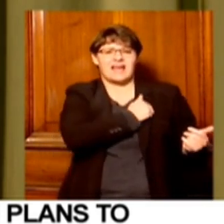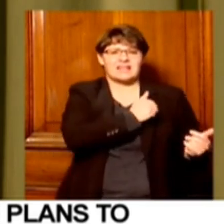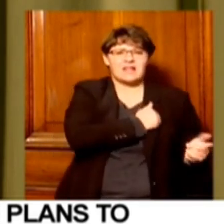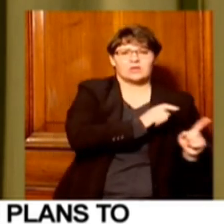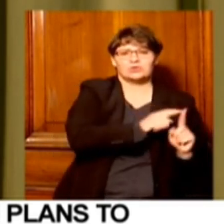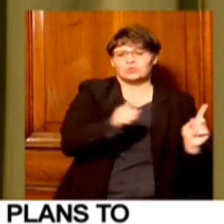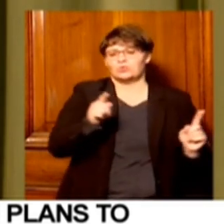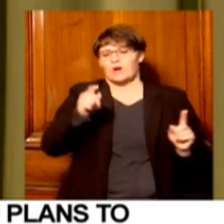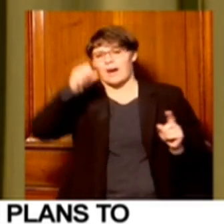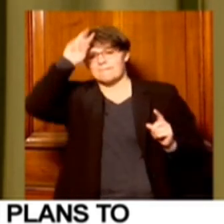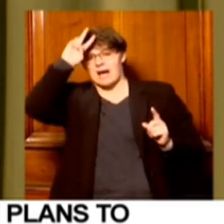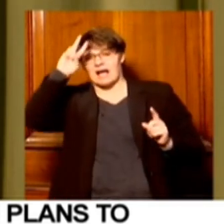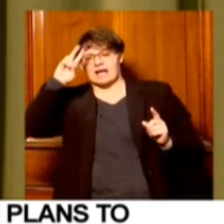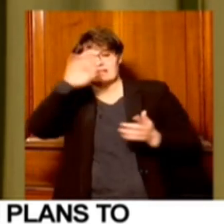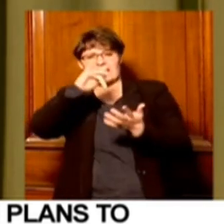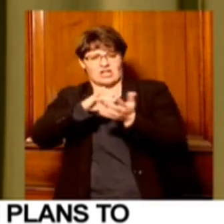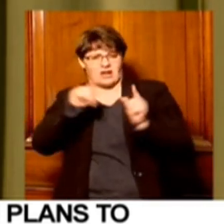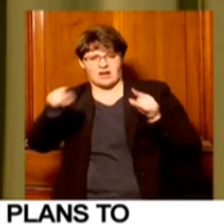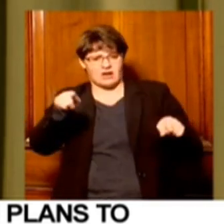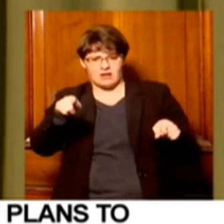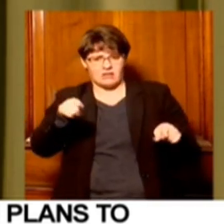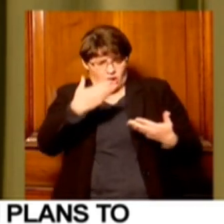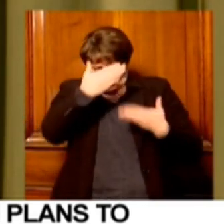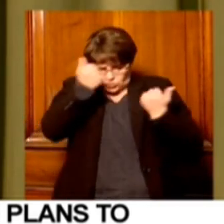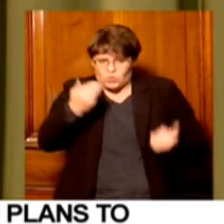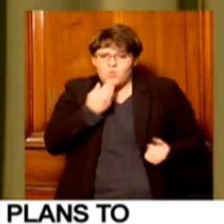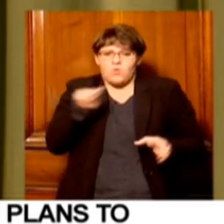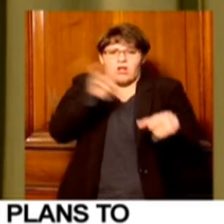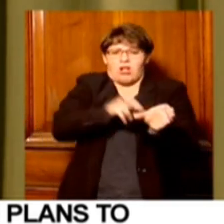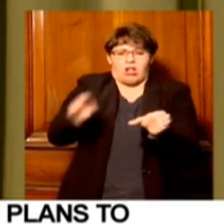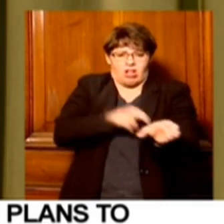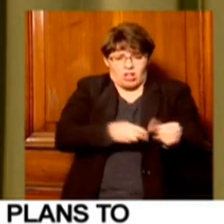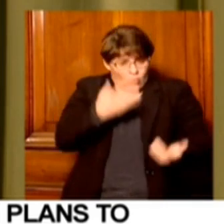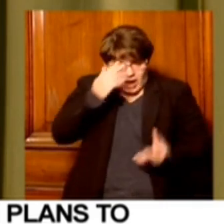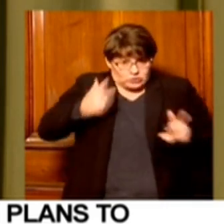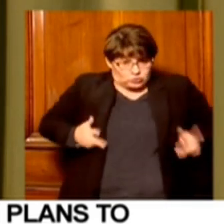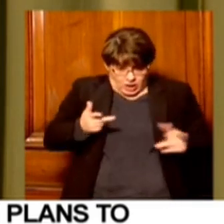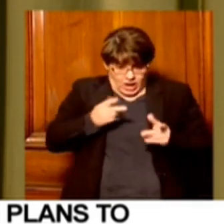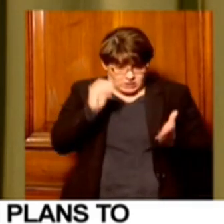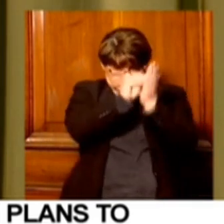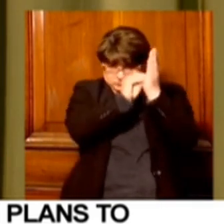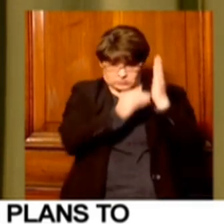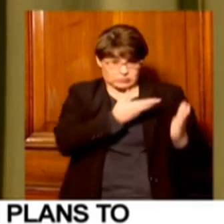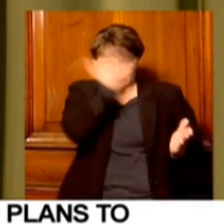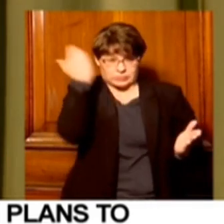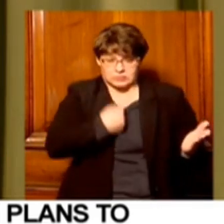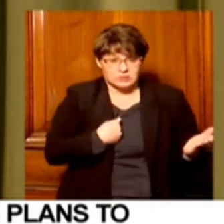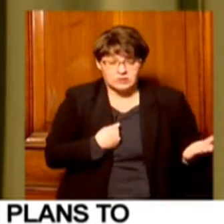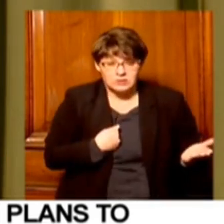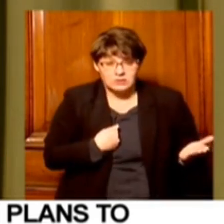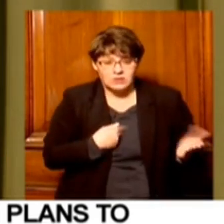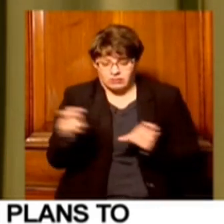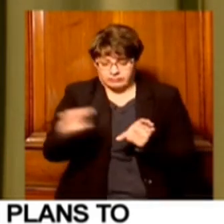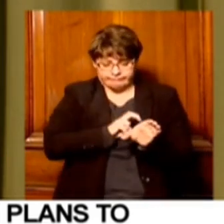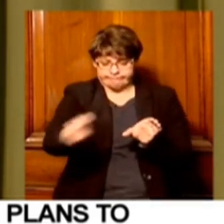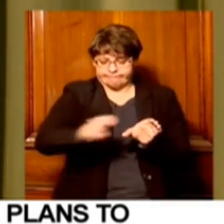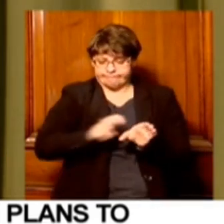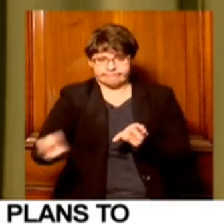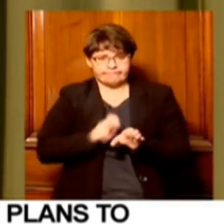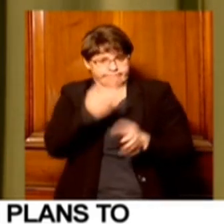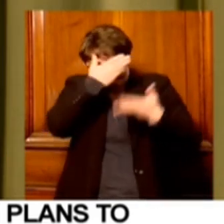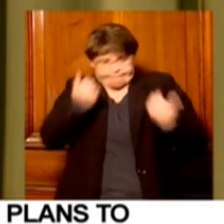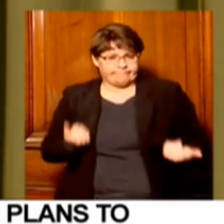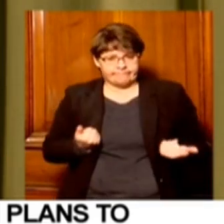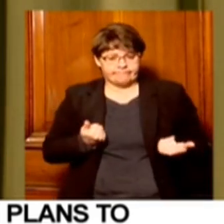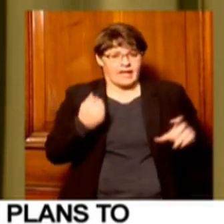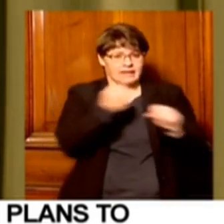Park Station, we are likely never going to know who was in that train and who came in and who came out. So I think while other modes